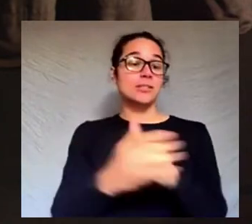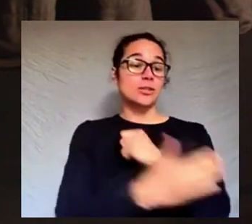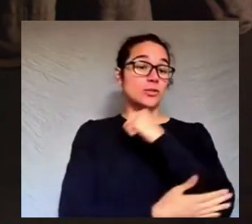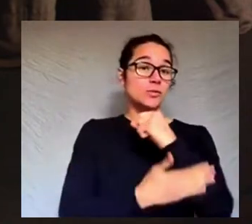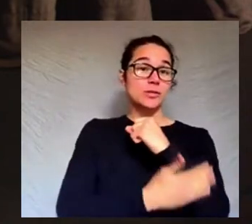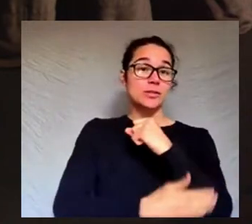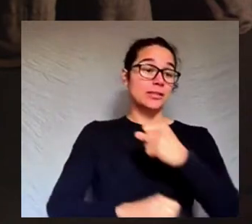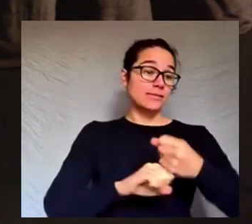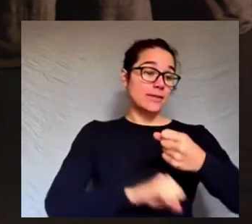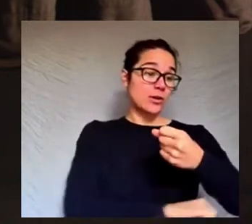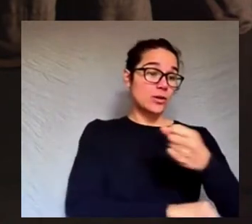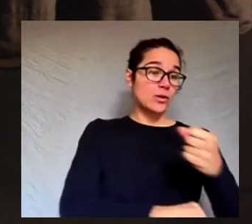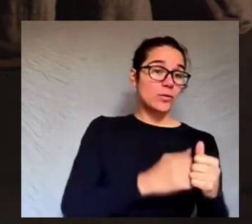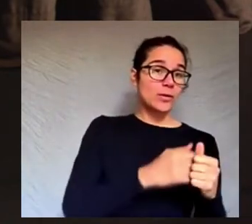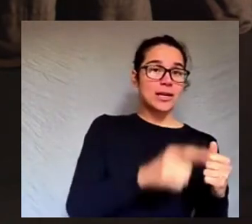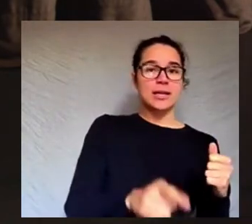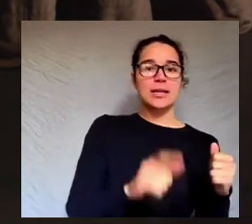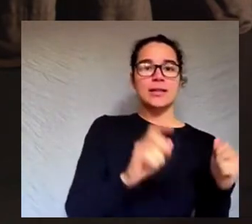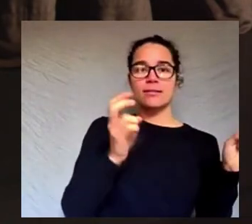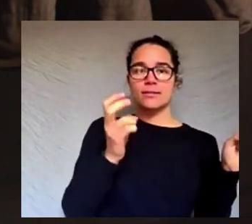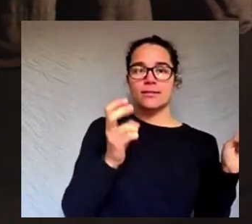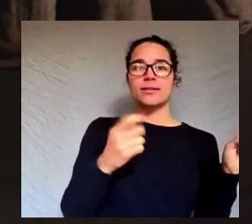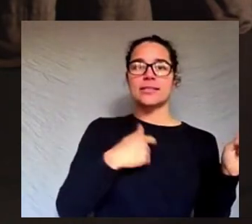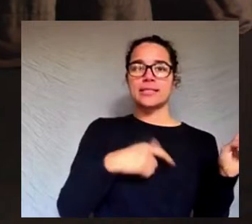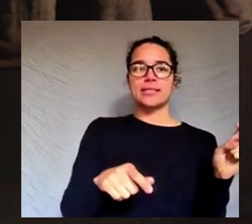a built-in argument machine, right?